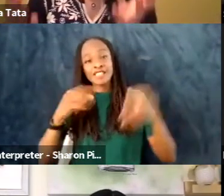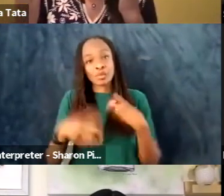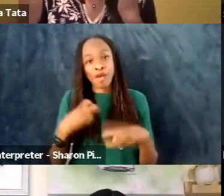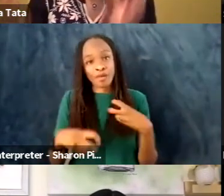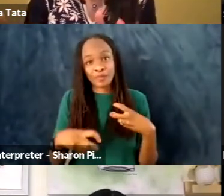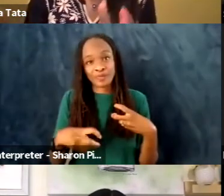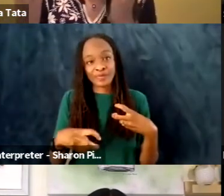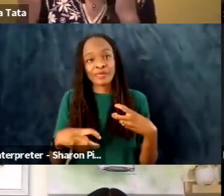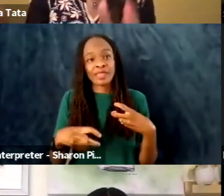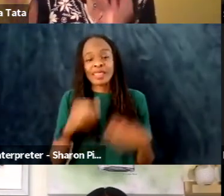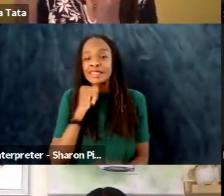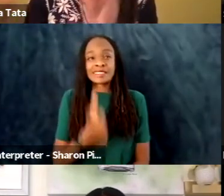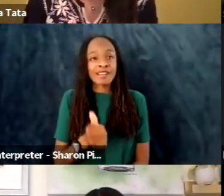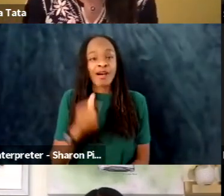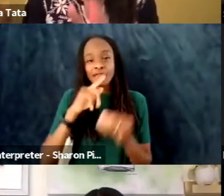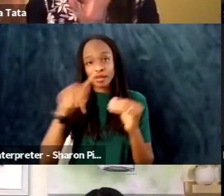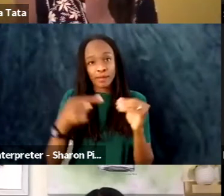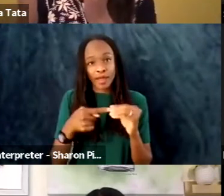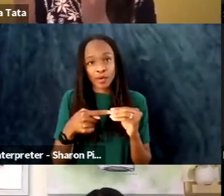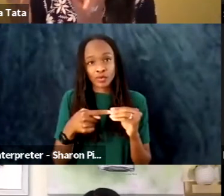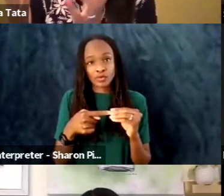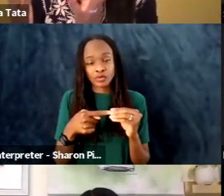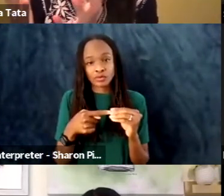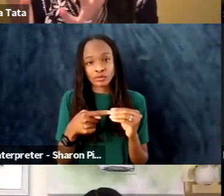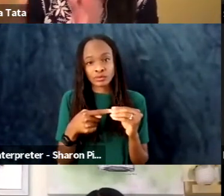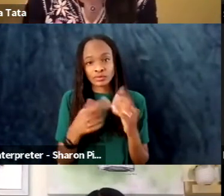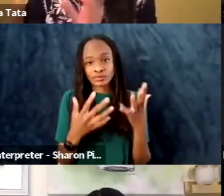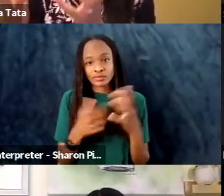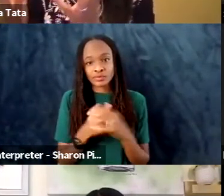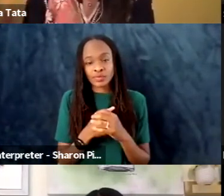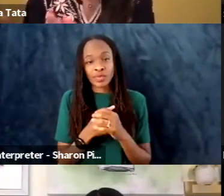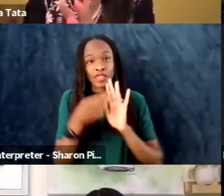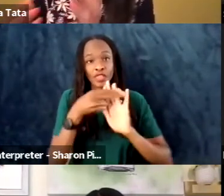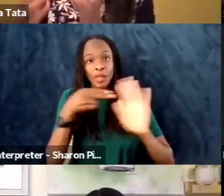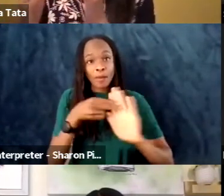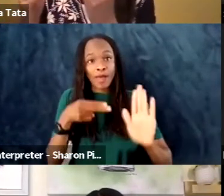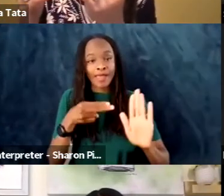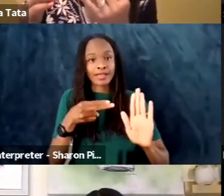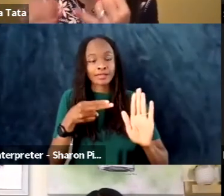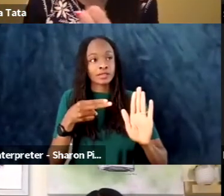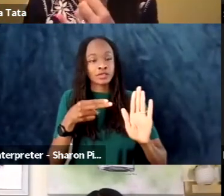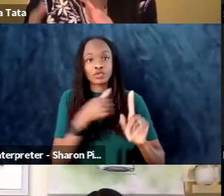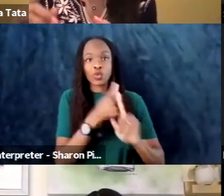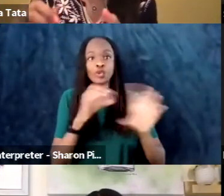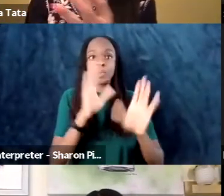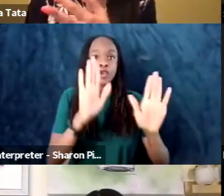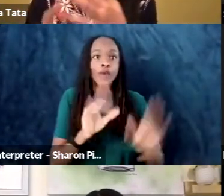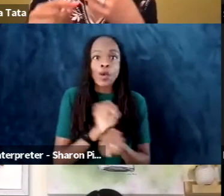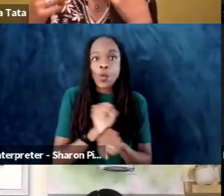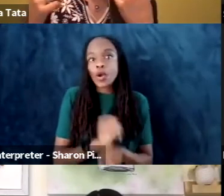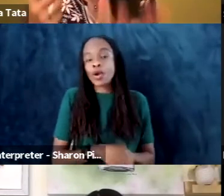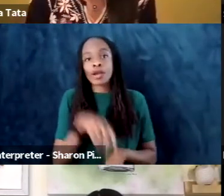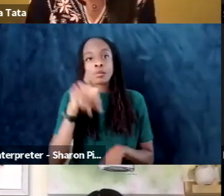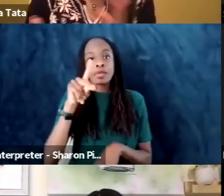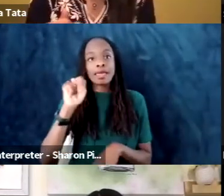about it's not about the brands which are doing great work, like there's Titan, there's